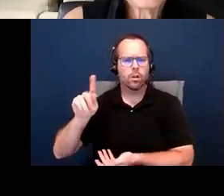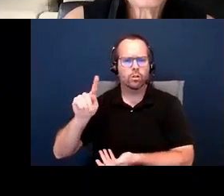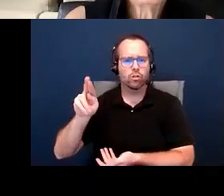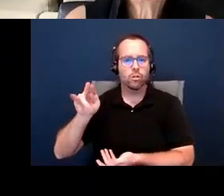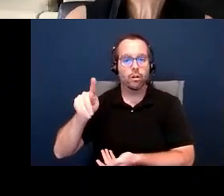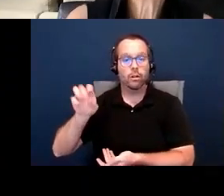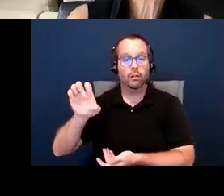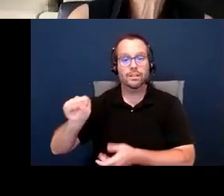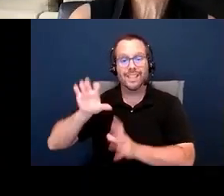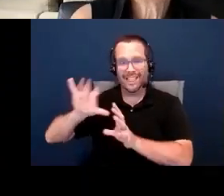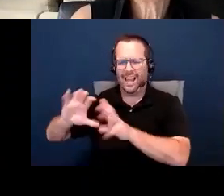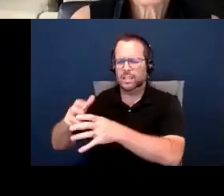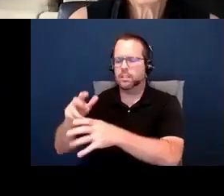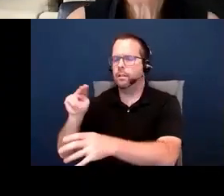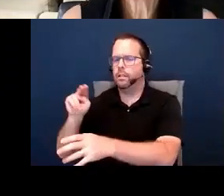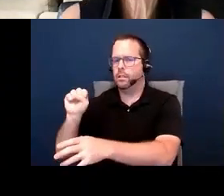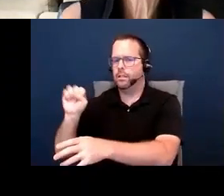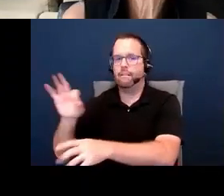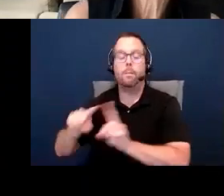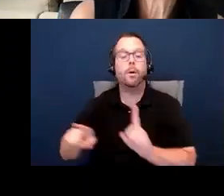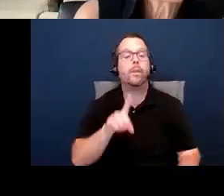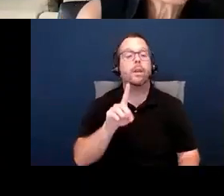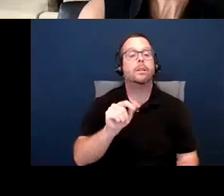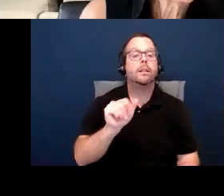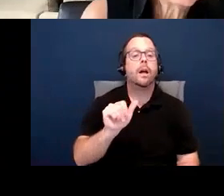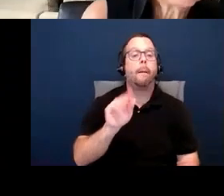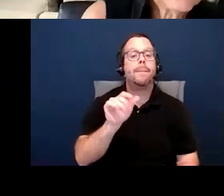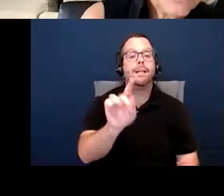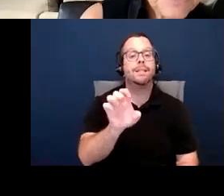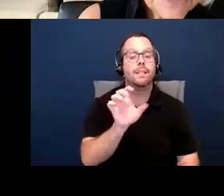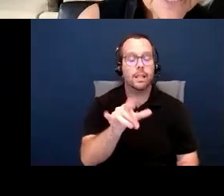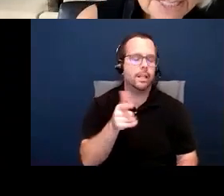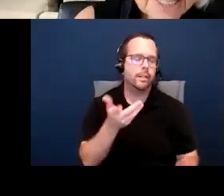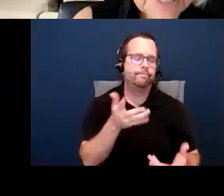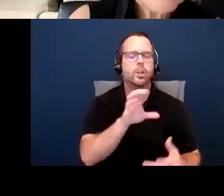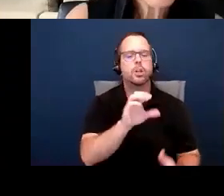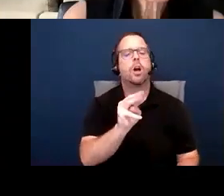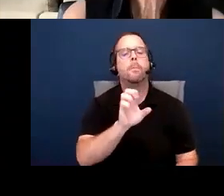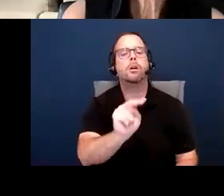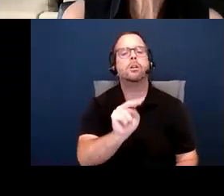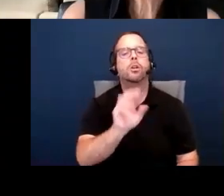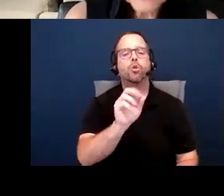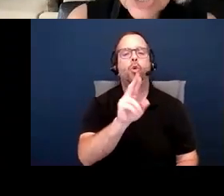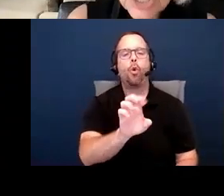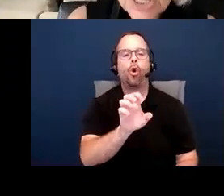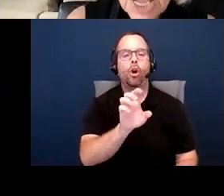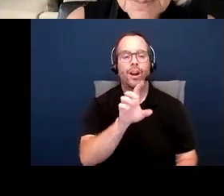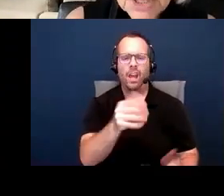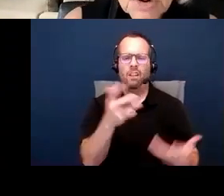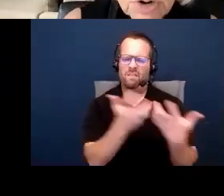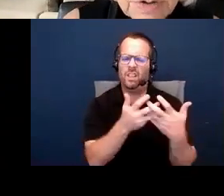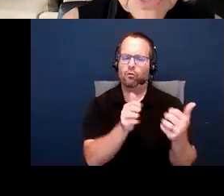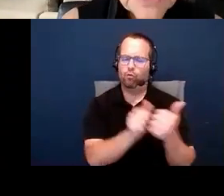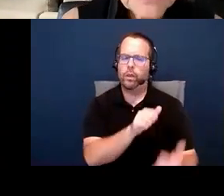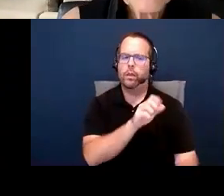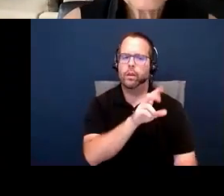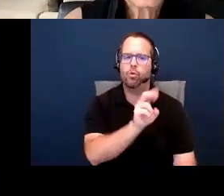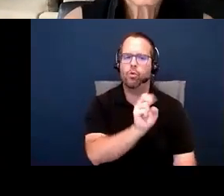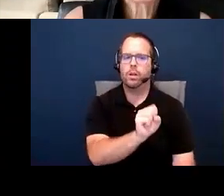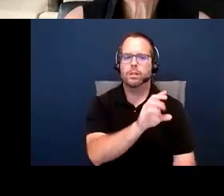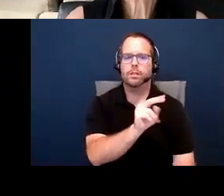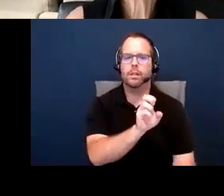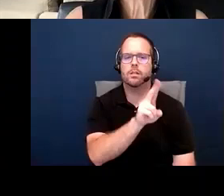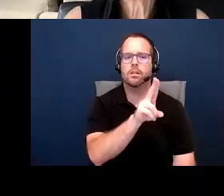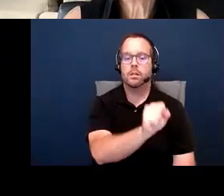database, and the Common Core of Data, which fits more closely with the U.S. Census. In addition to the Common Core of Data, of